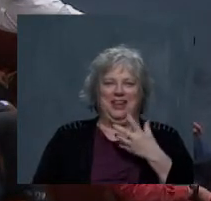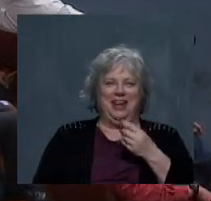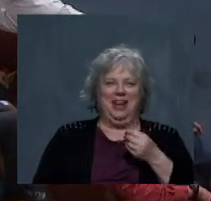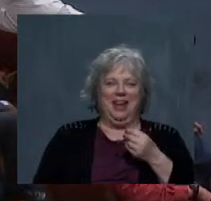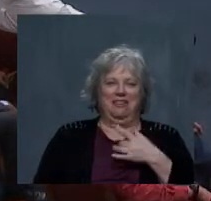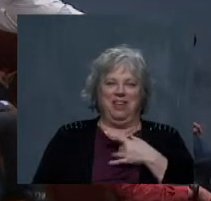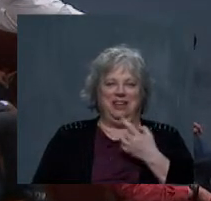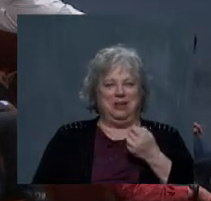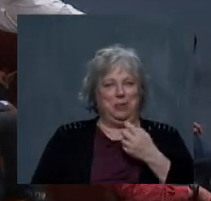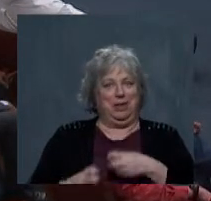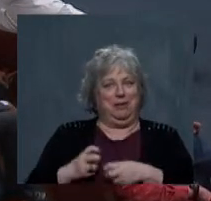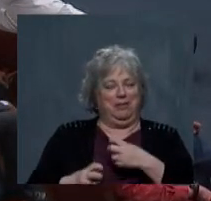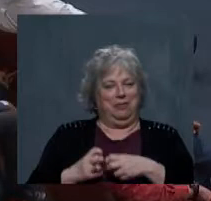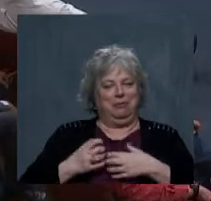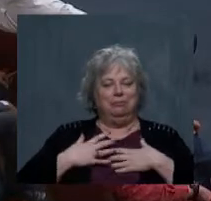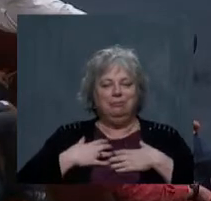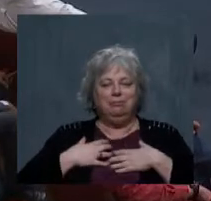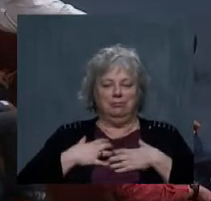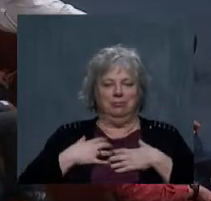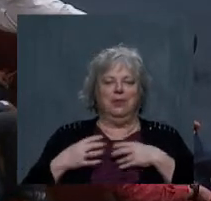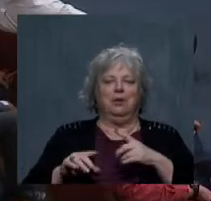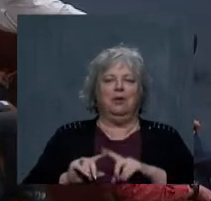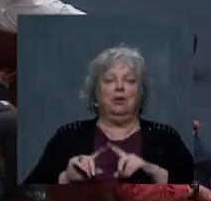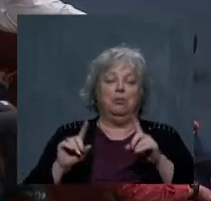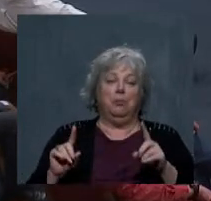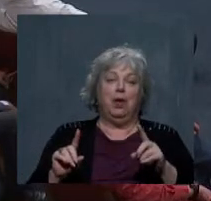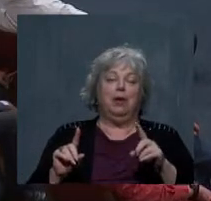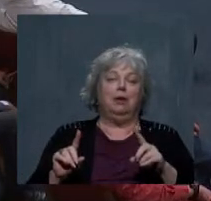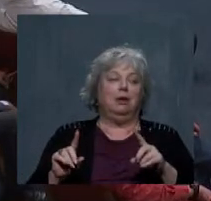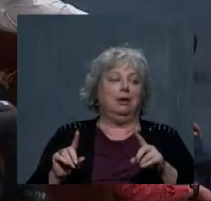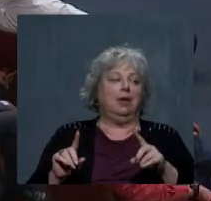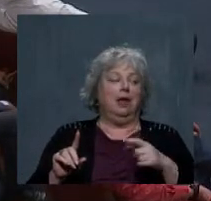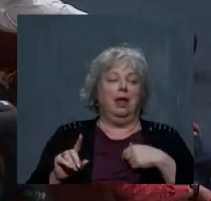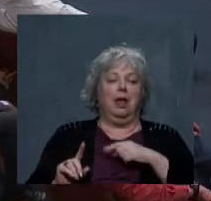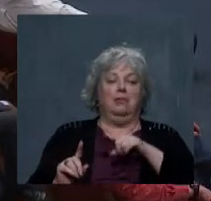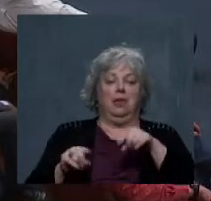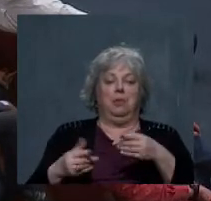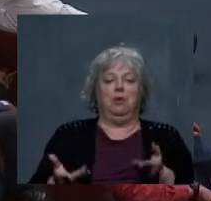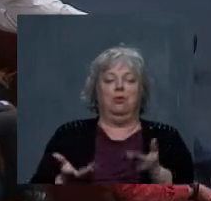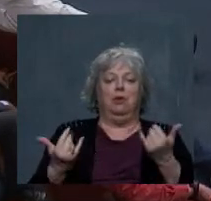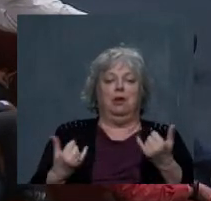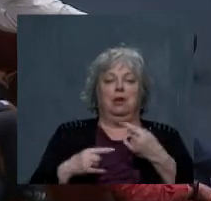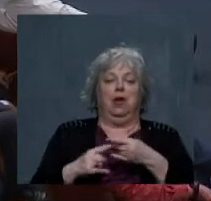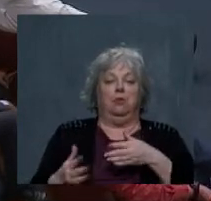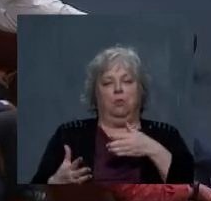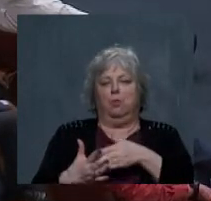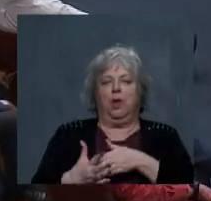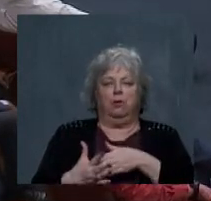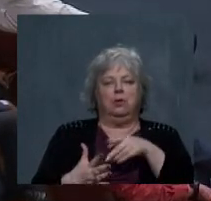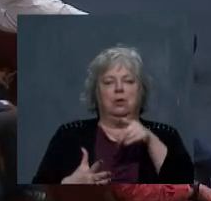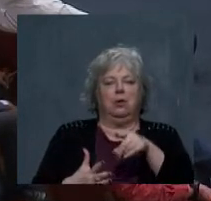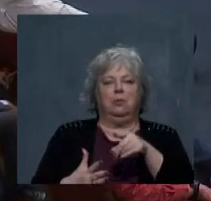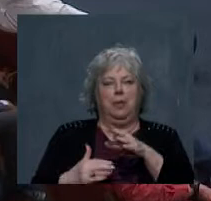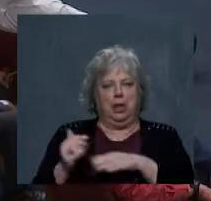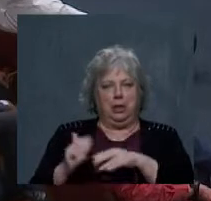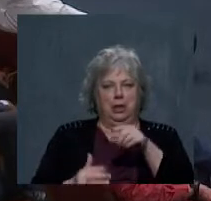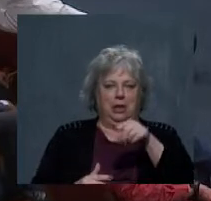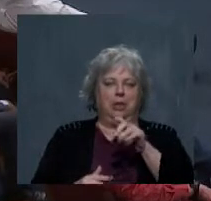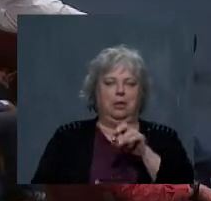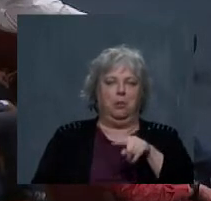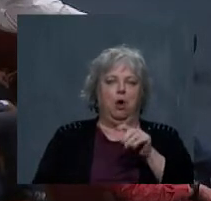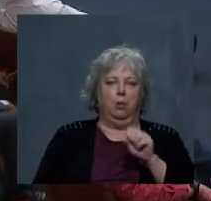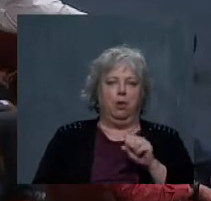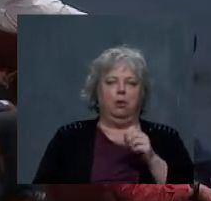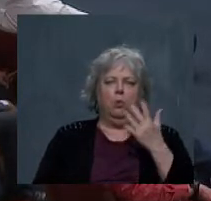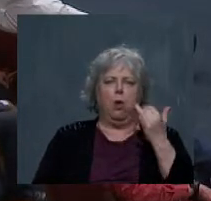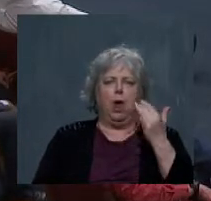a little bit difficult for me to do that. But I'm in here today in opposition to approval of these apartments, primarily